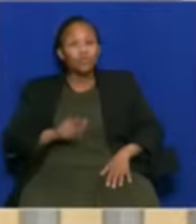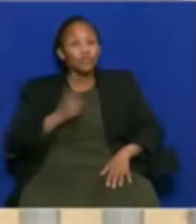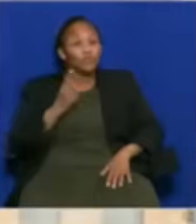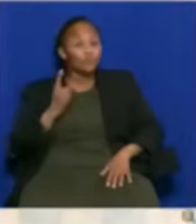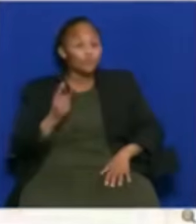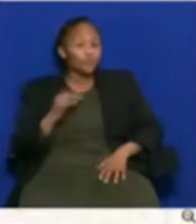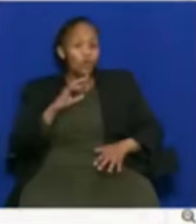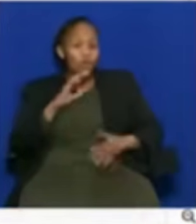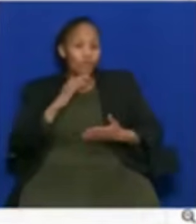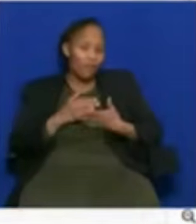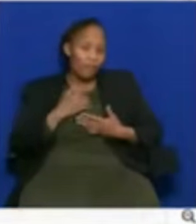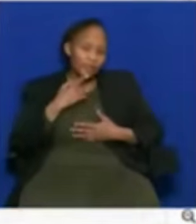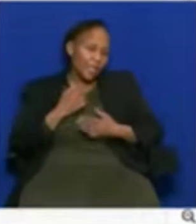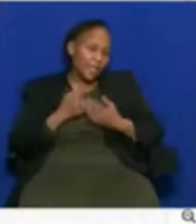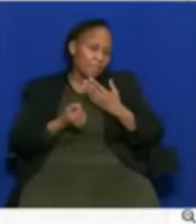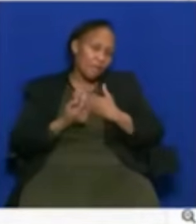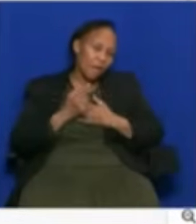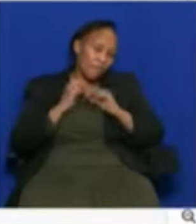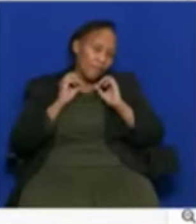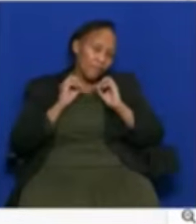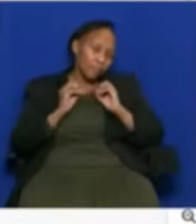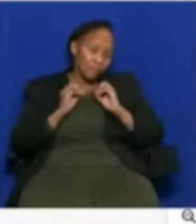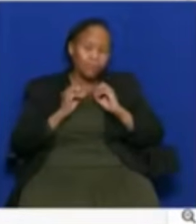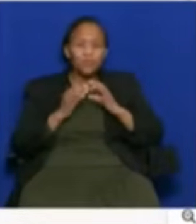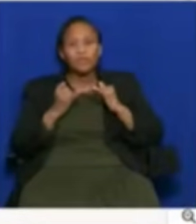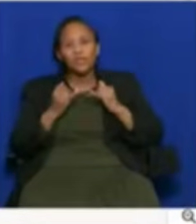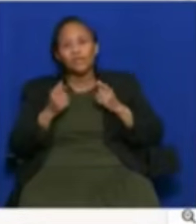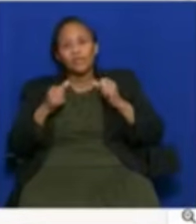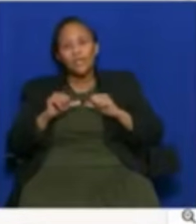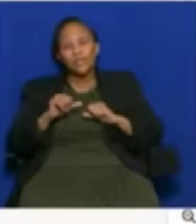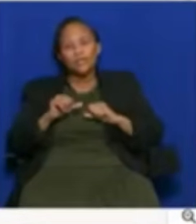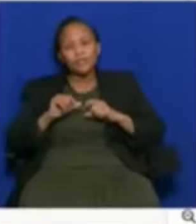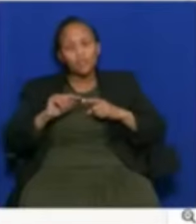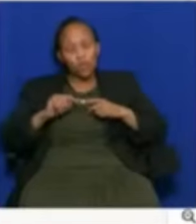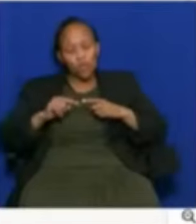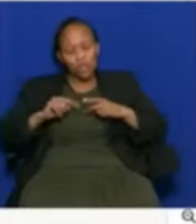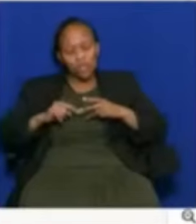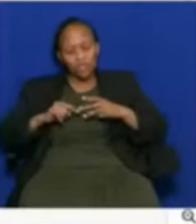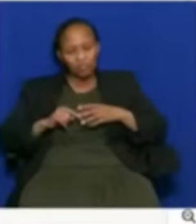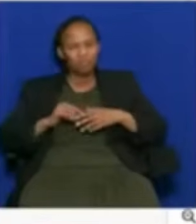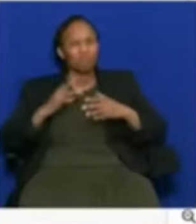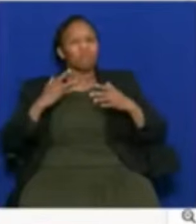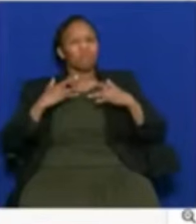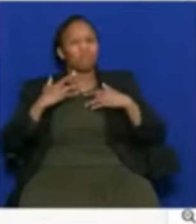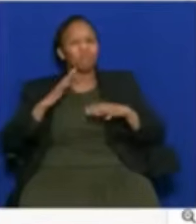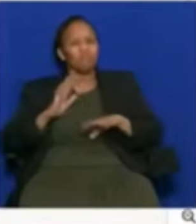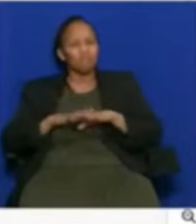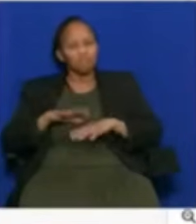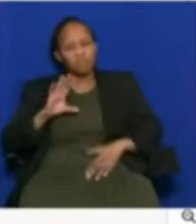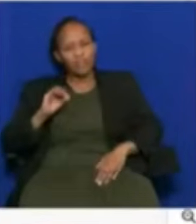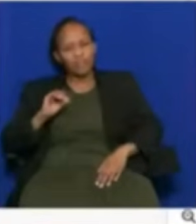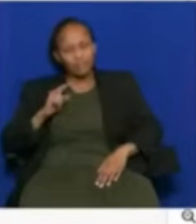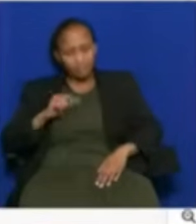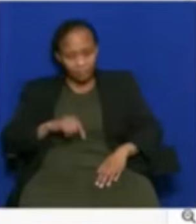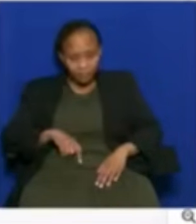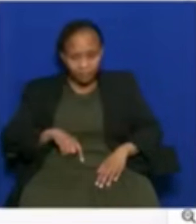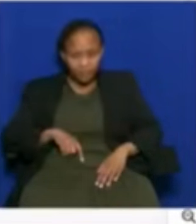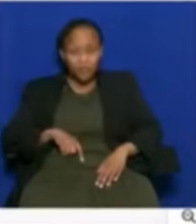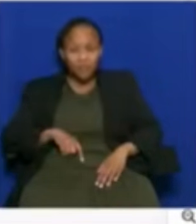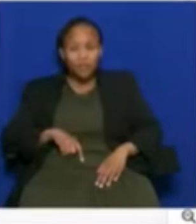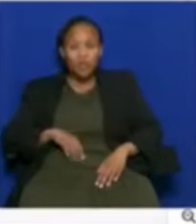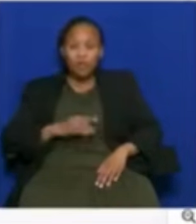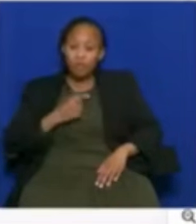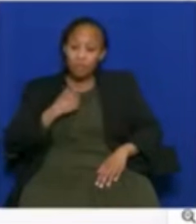next condition becomes more concerning. Did you ask personally the magistrate to impose that